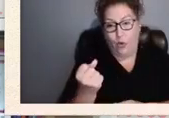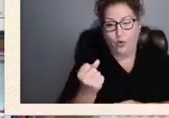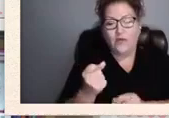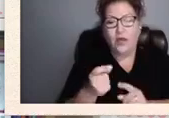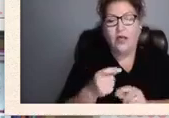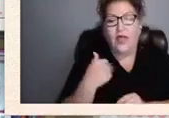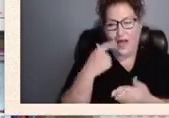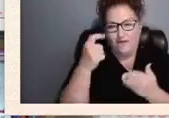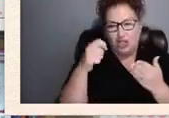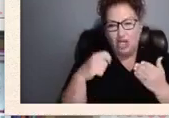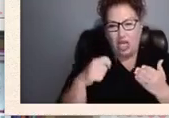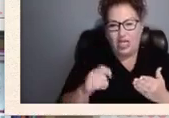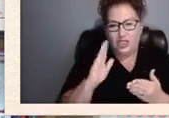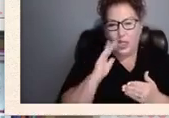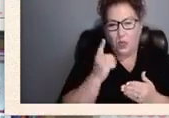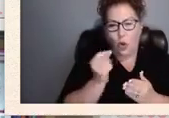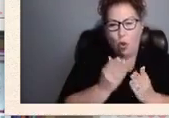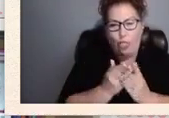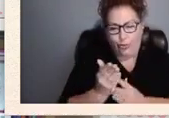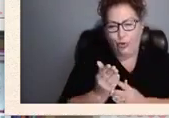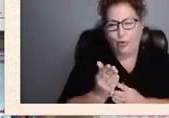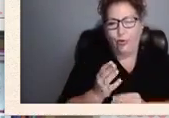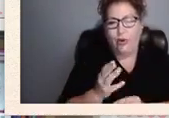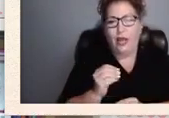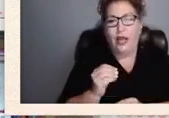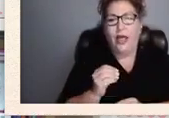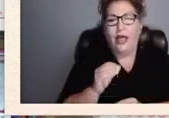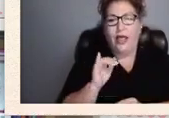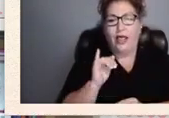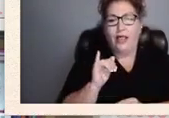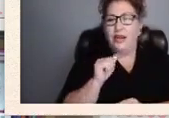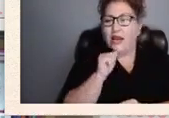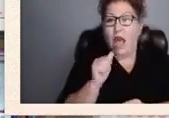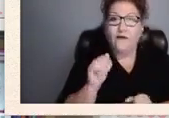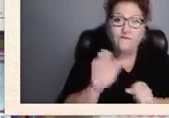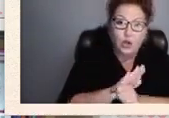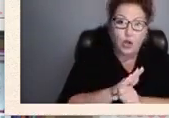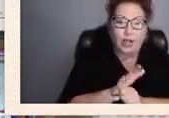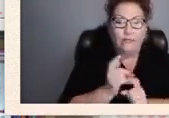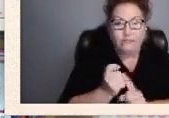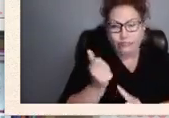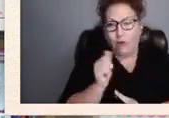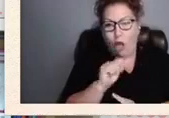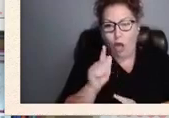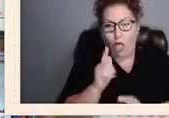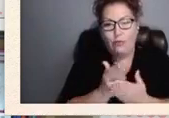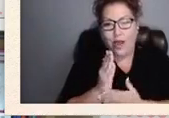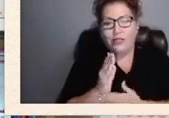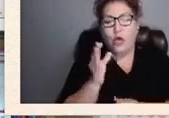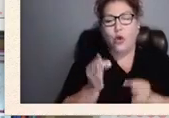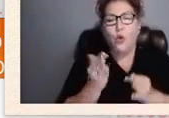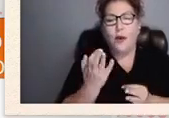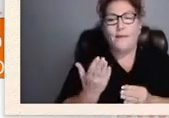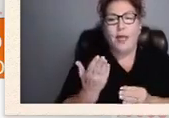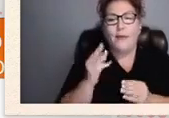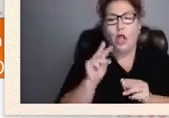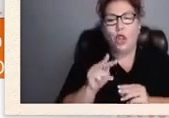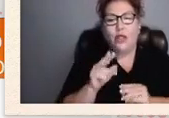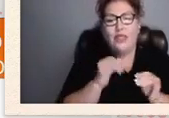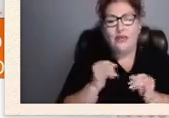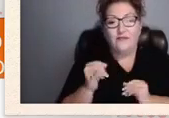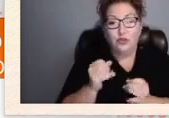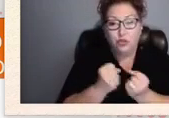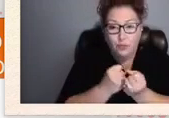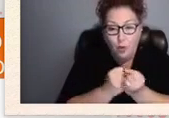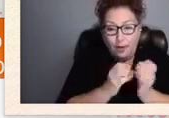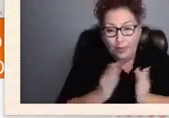and they'll go through them one by one and not totally remove all the rights. And the court may look at the individual support plan, their